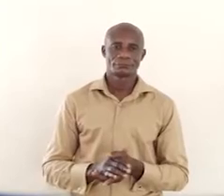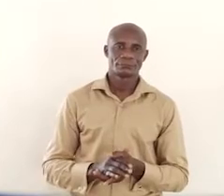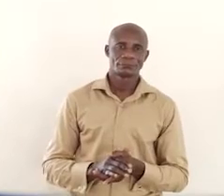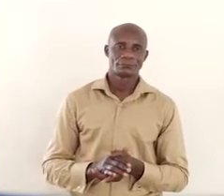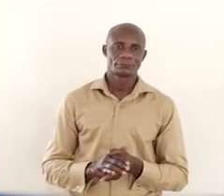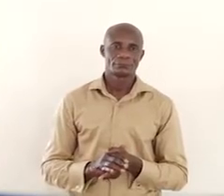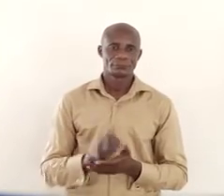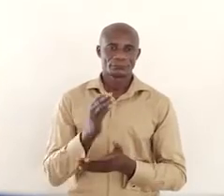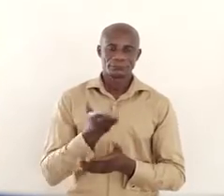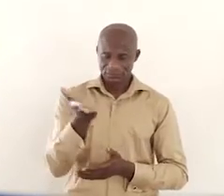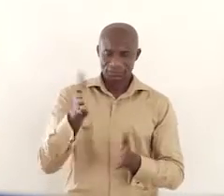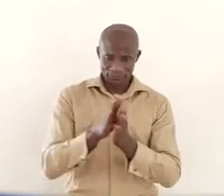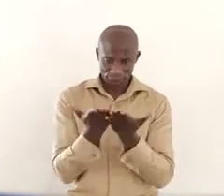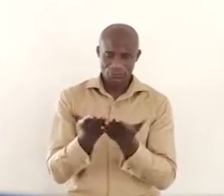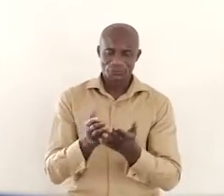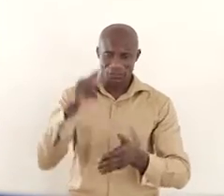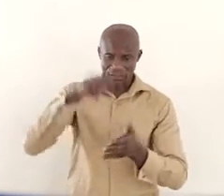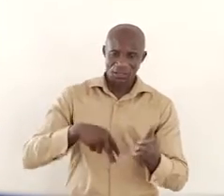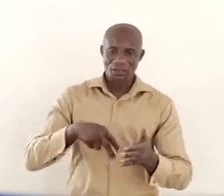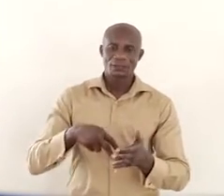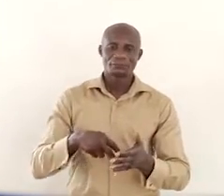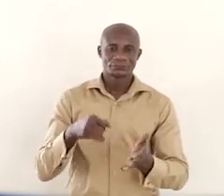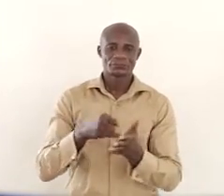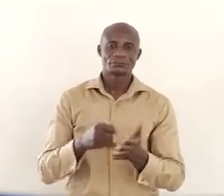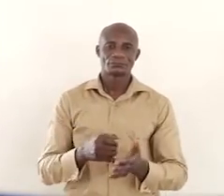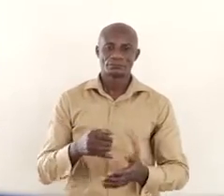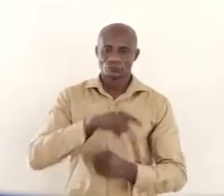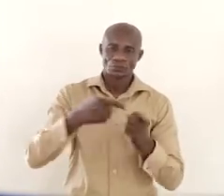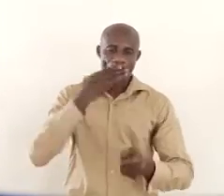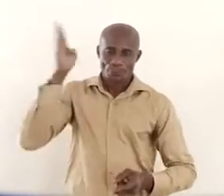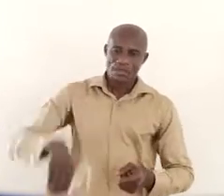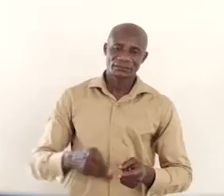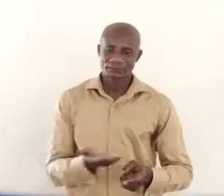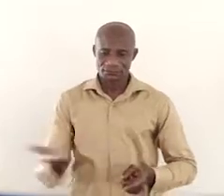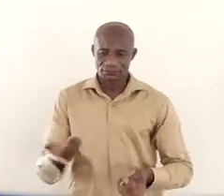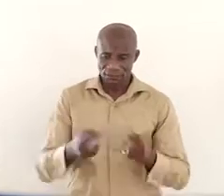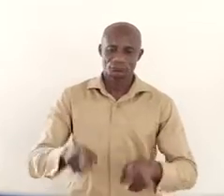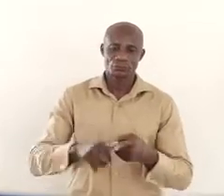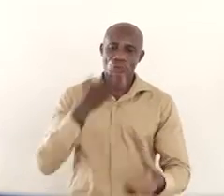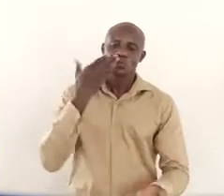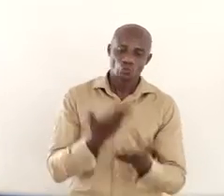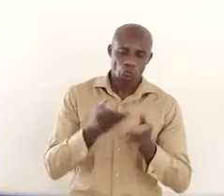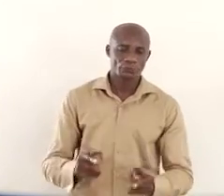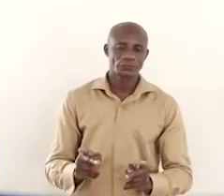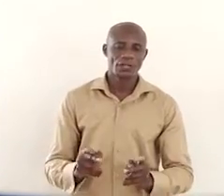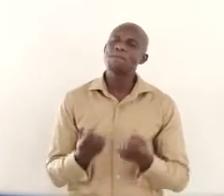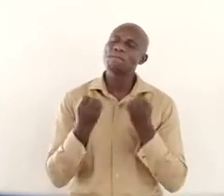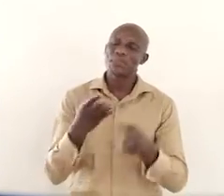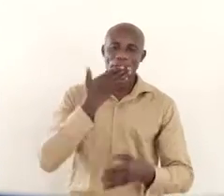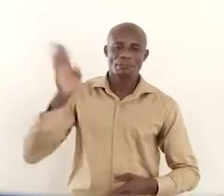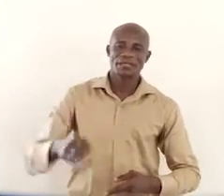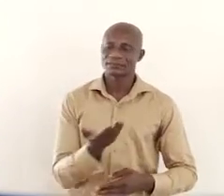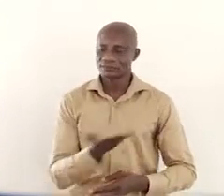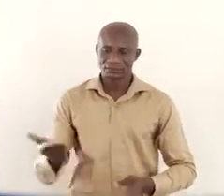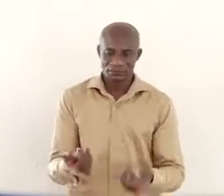right? Some of you, have you seen that book? You can read the book, When Bad Things Happen to Good People. And a lot of bad things